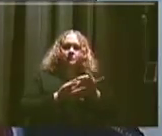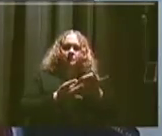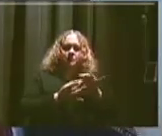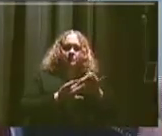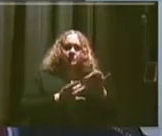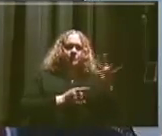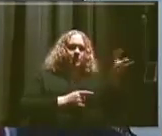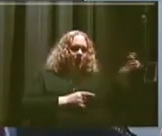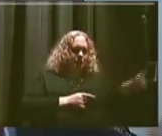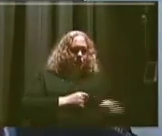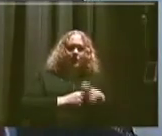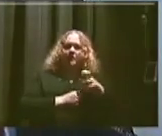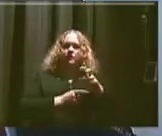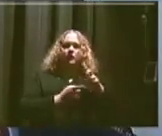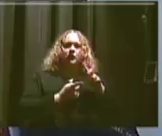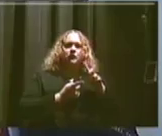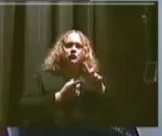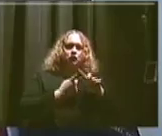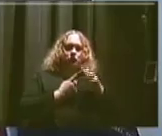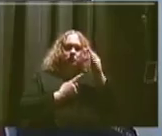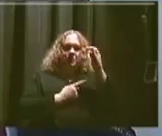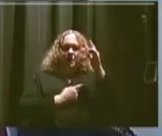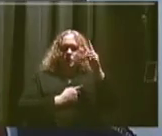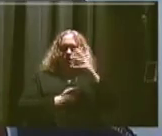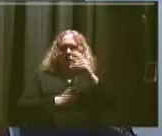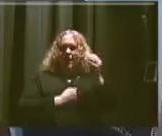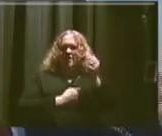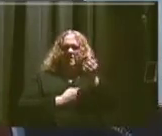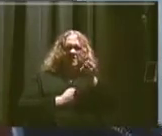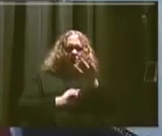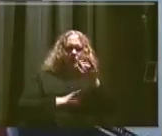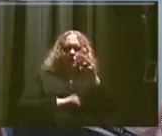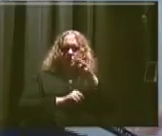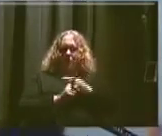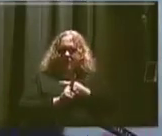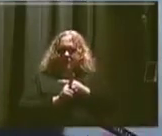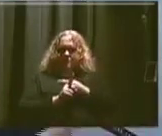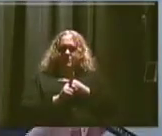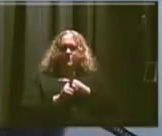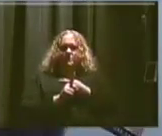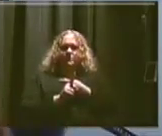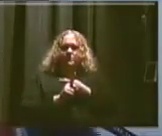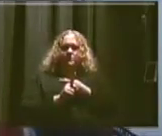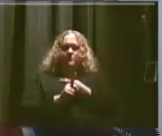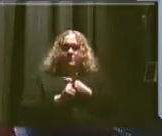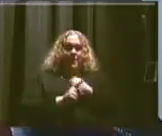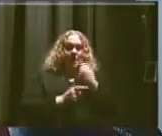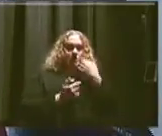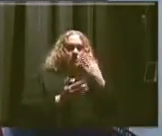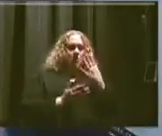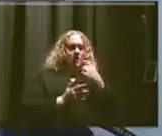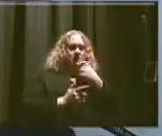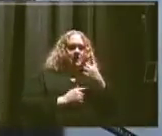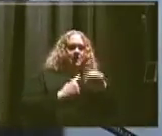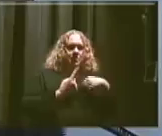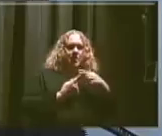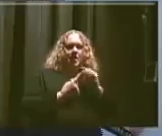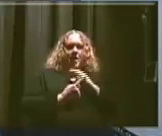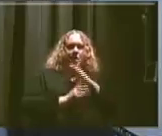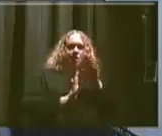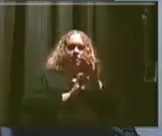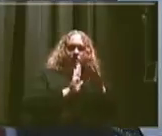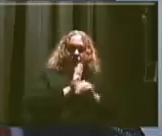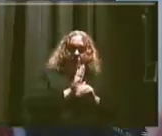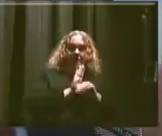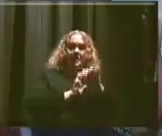from a school that wasn't as rigorous as Manual, and within a few short months, and I don't know what this says about our curriculum, maybe we're not tough enough, I don't know what the deal is, but in